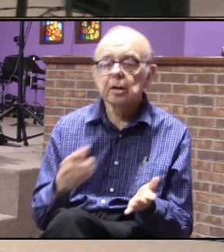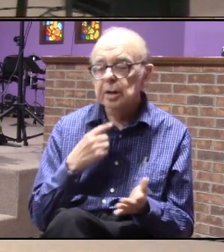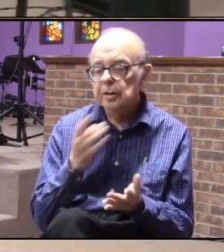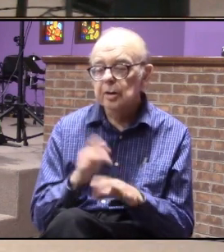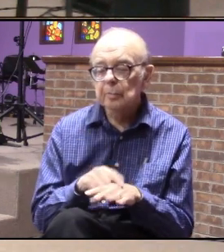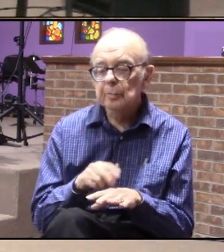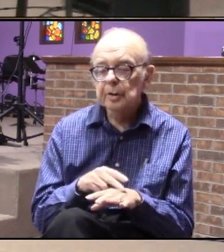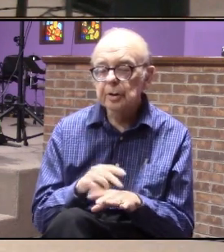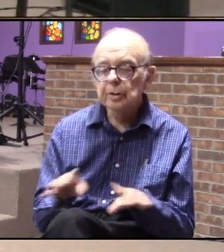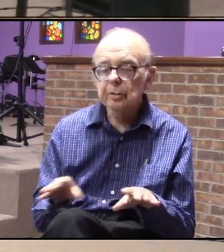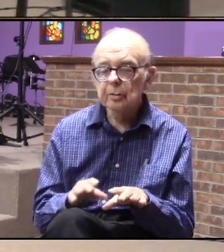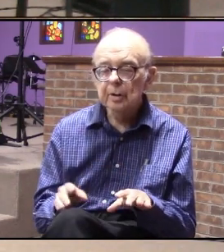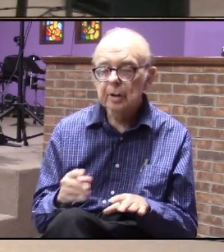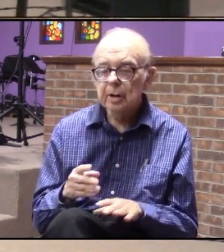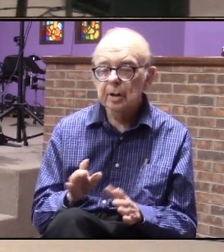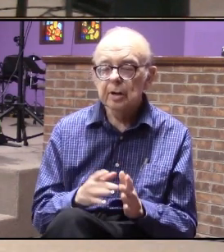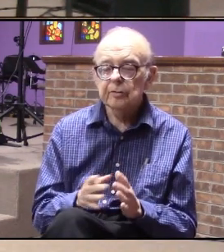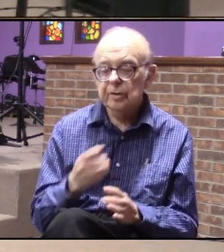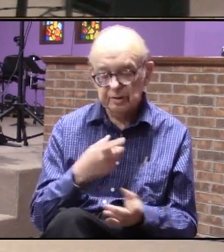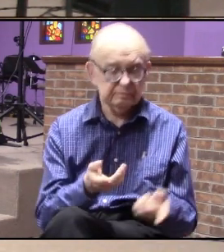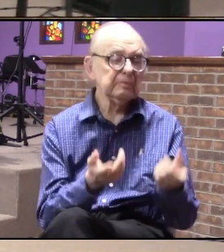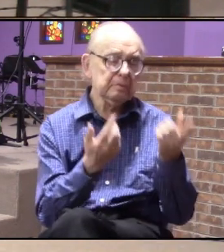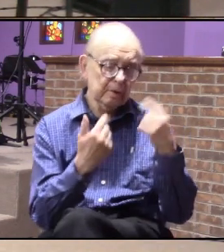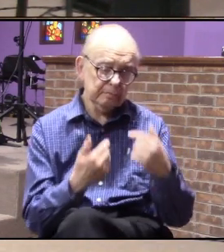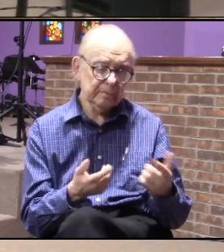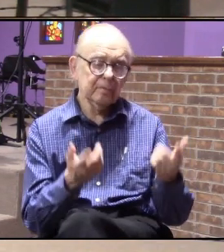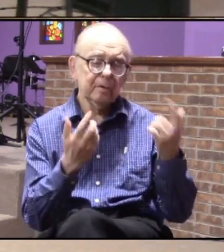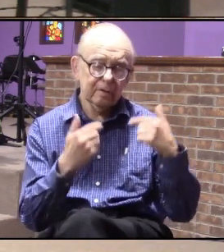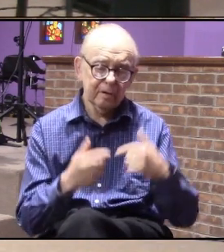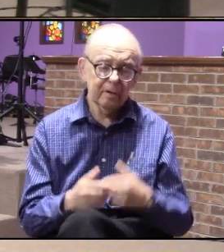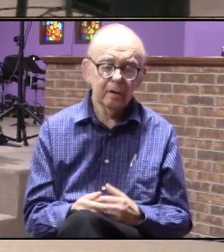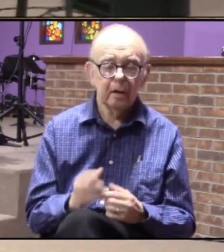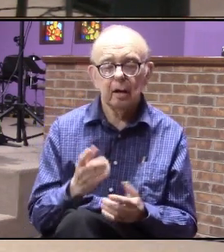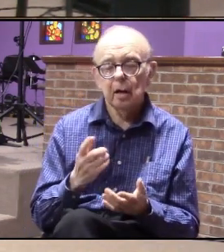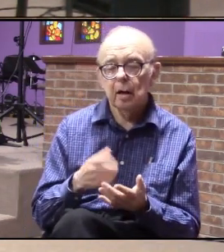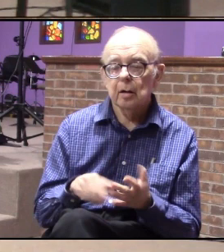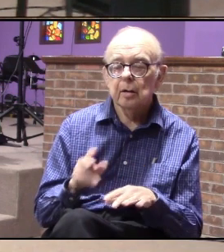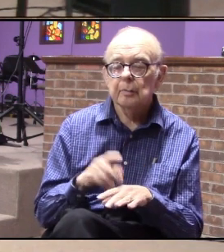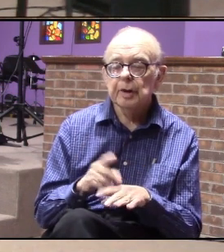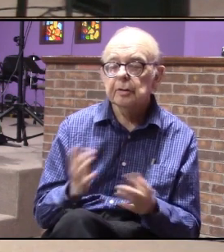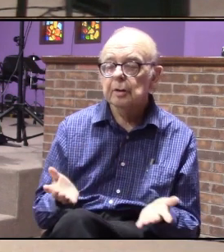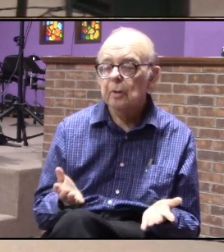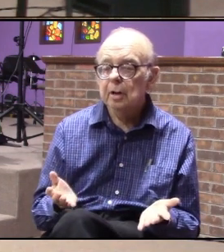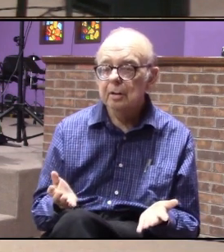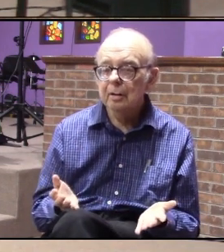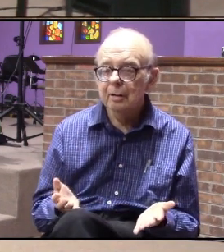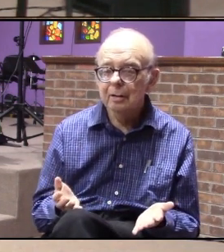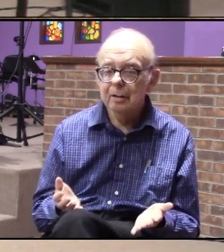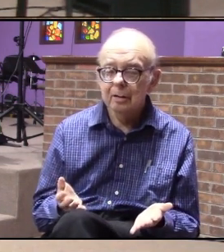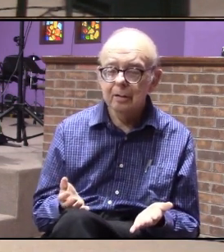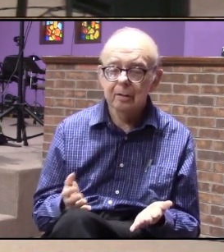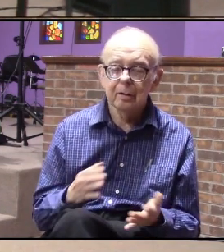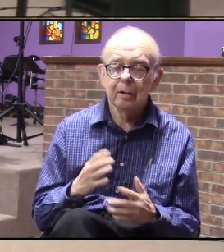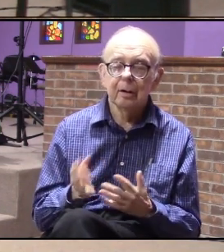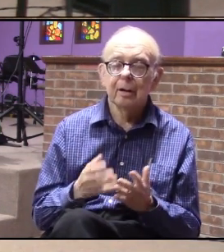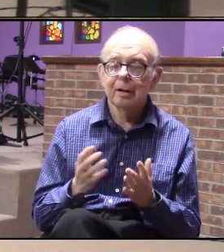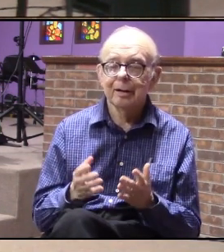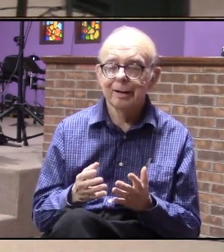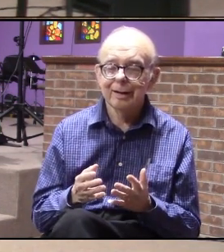do? Come on. And what did Peter do? Oh, he went.